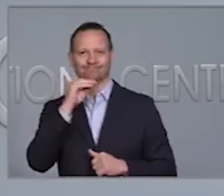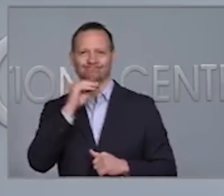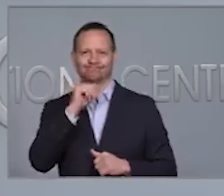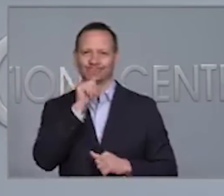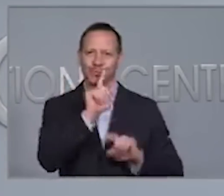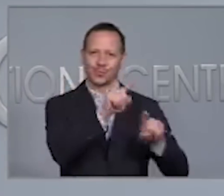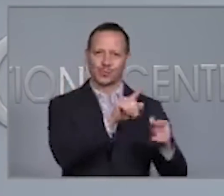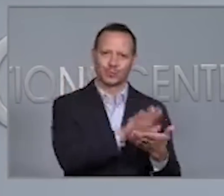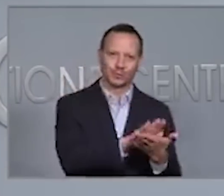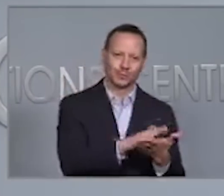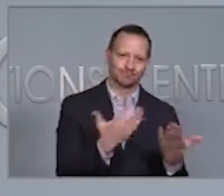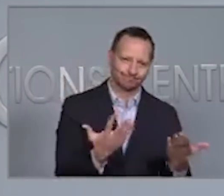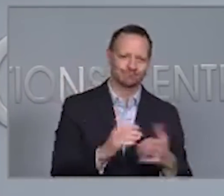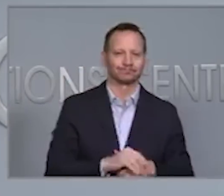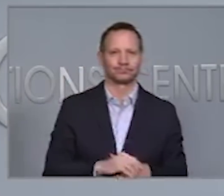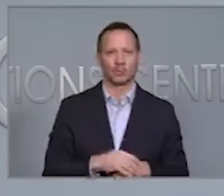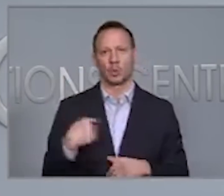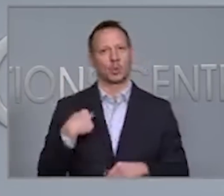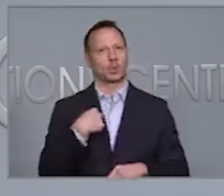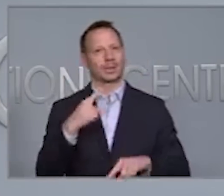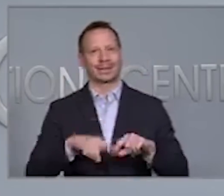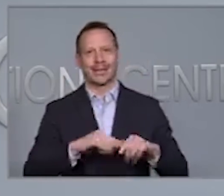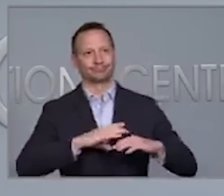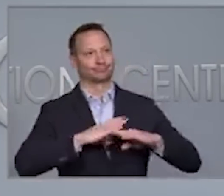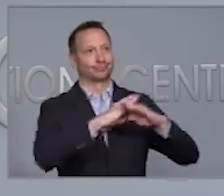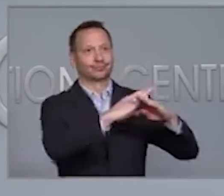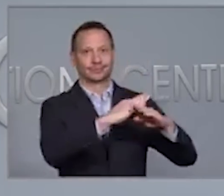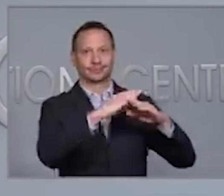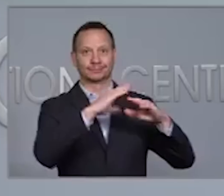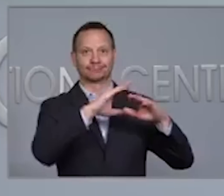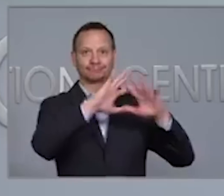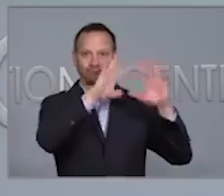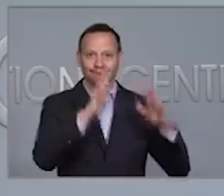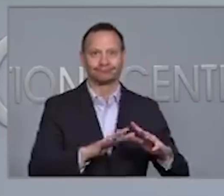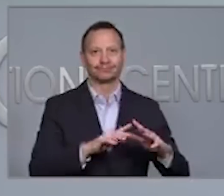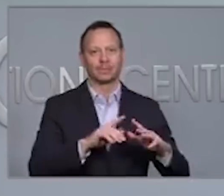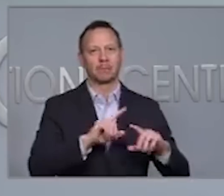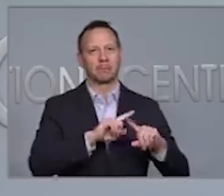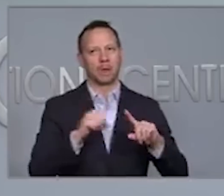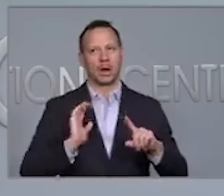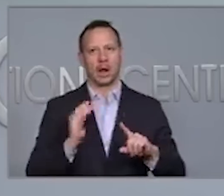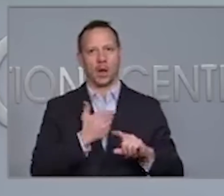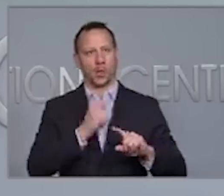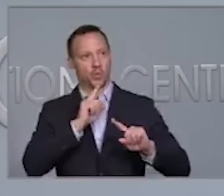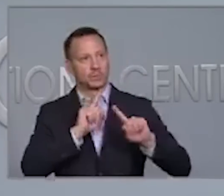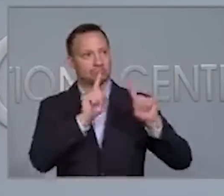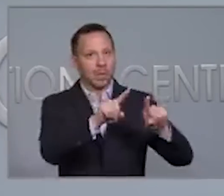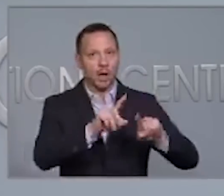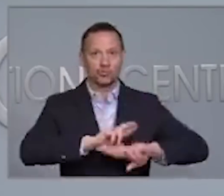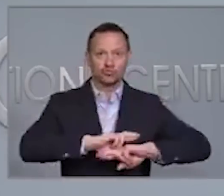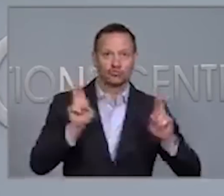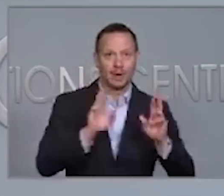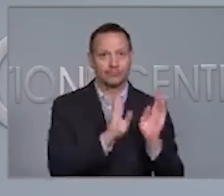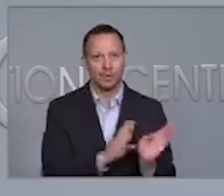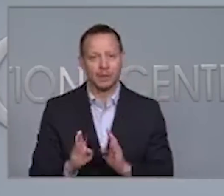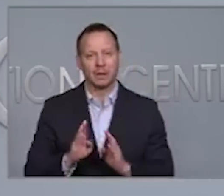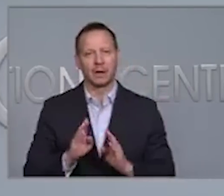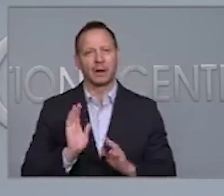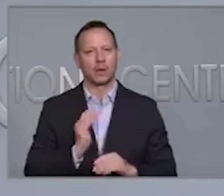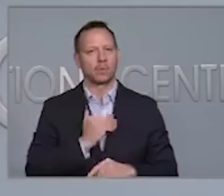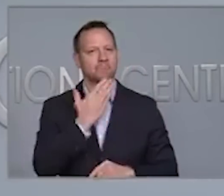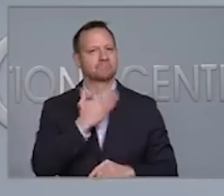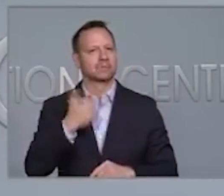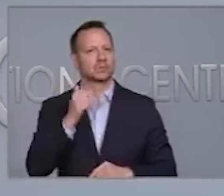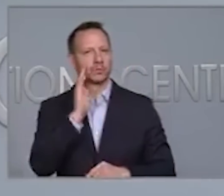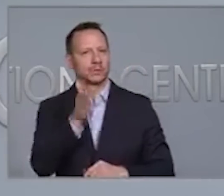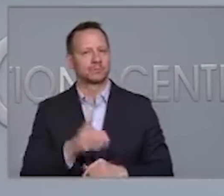while we cannot stop this storm, we can and will respond to it as best we can. Yesterday, I